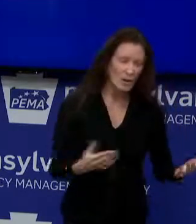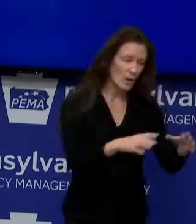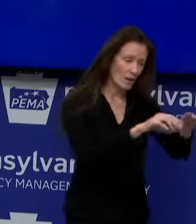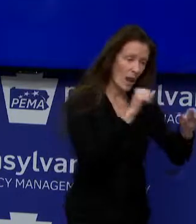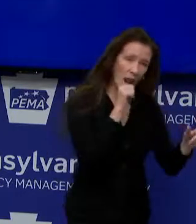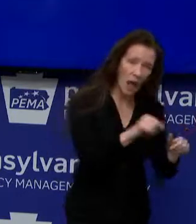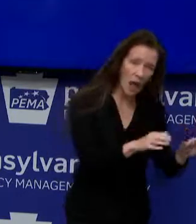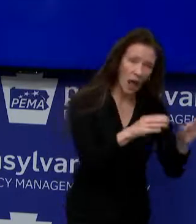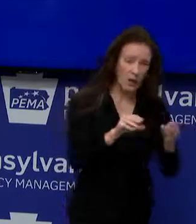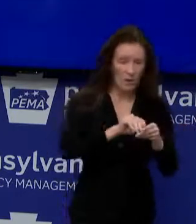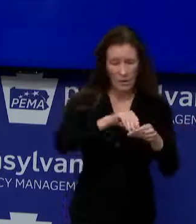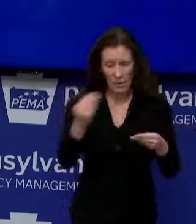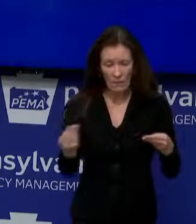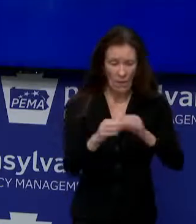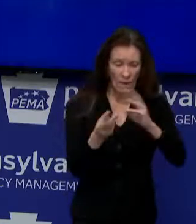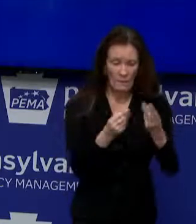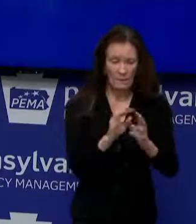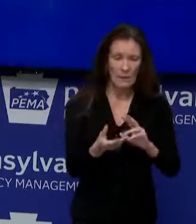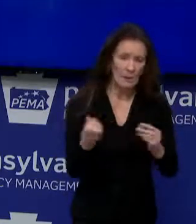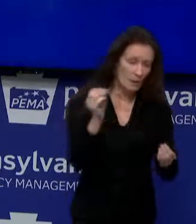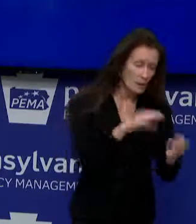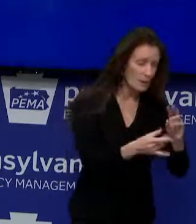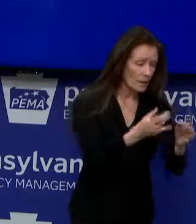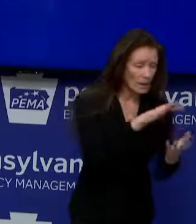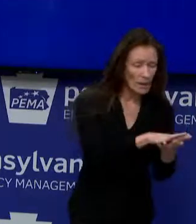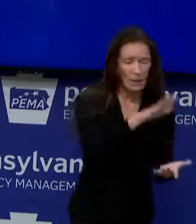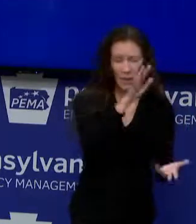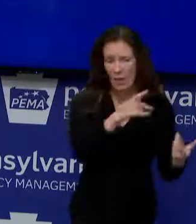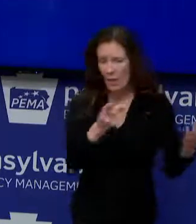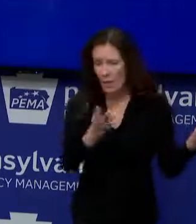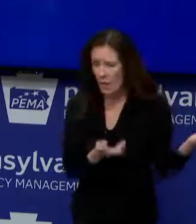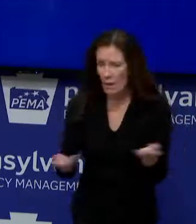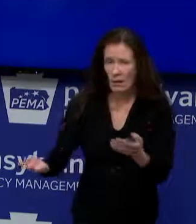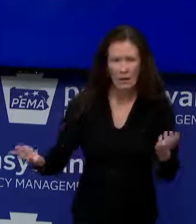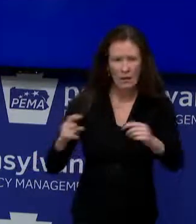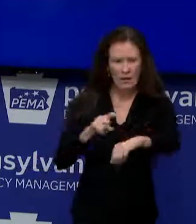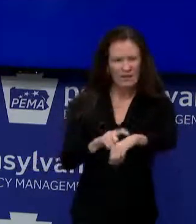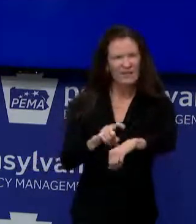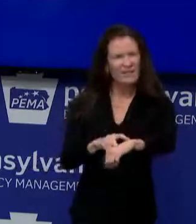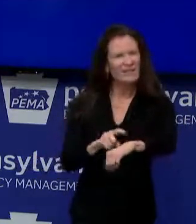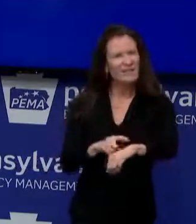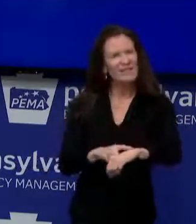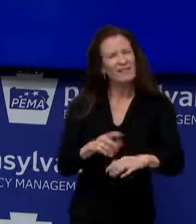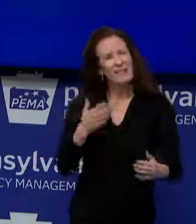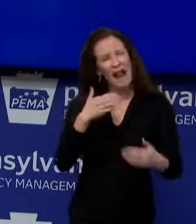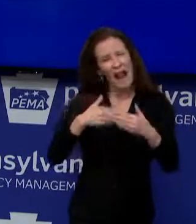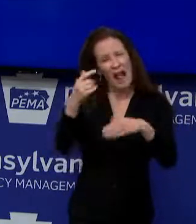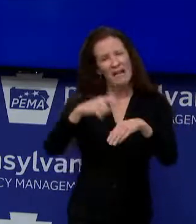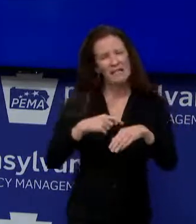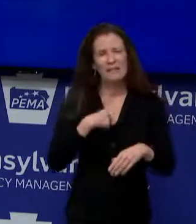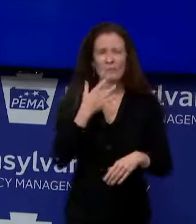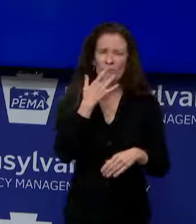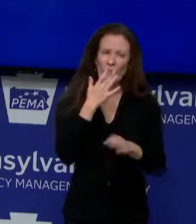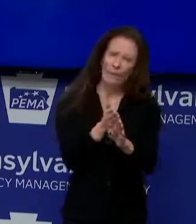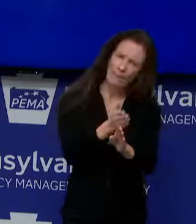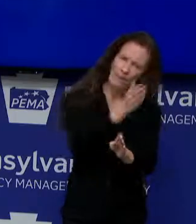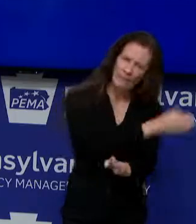the elections front, to help the counties effectively administer the elections. And I'll defer to you, Commissioner.